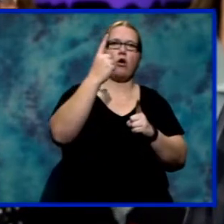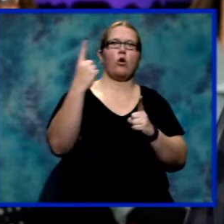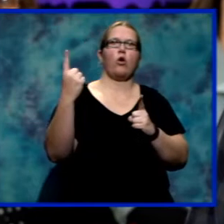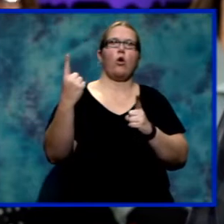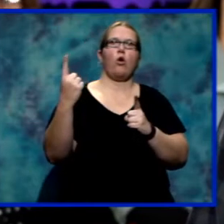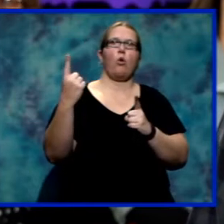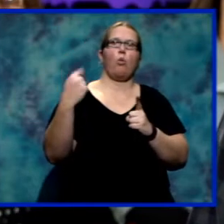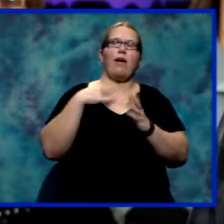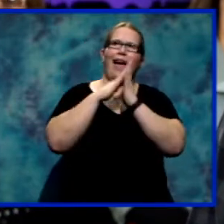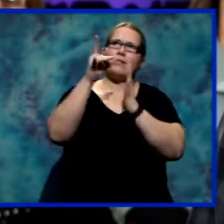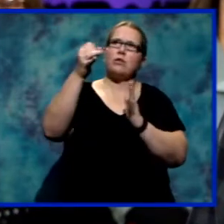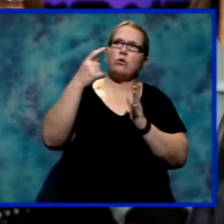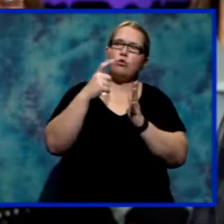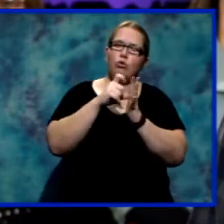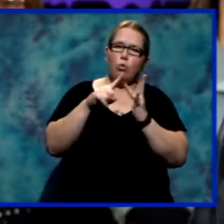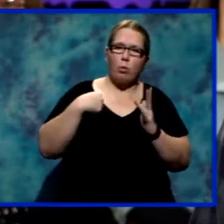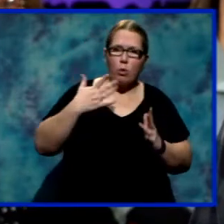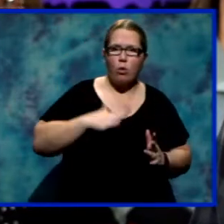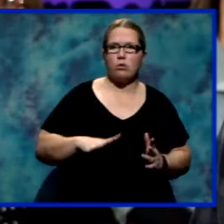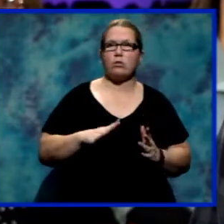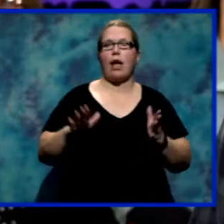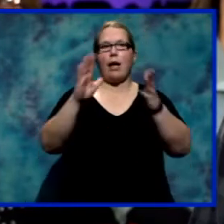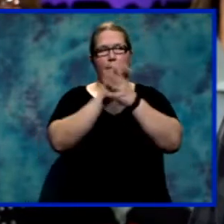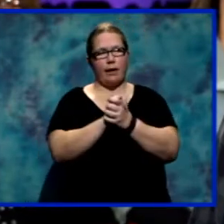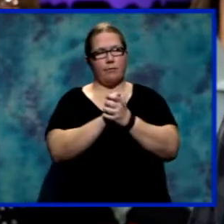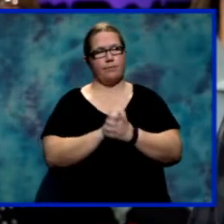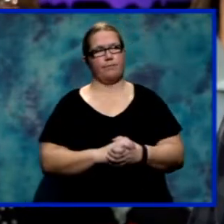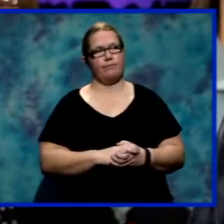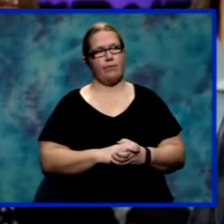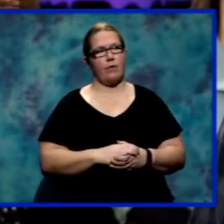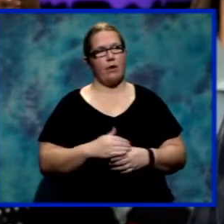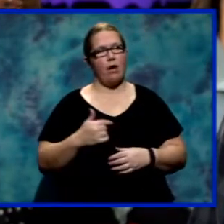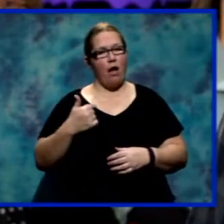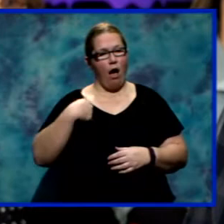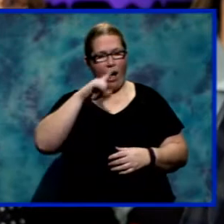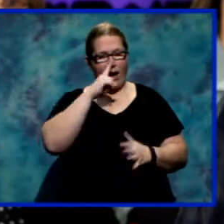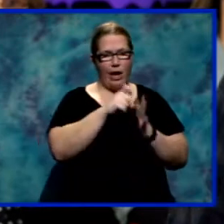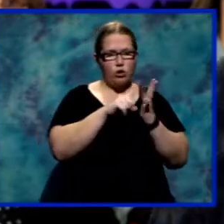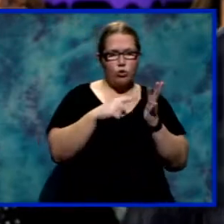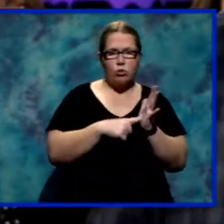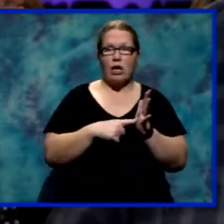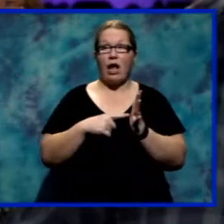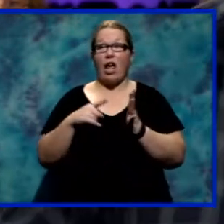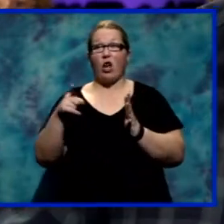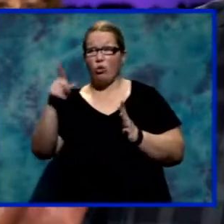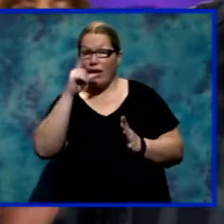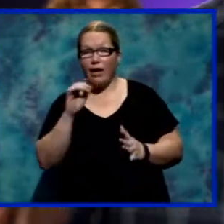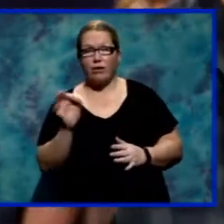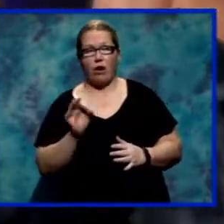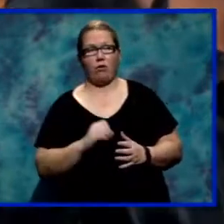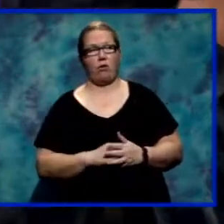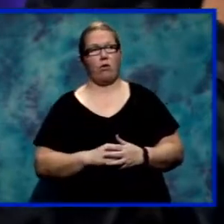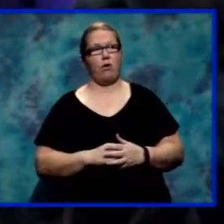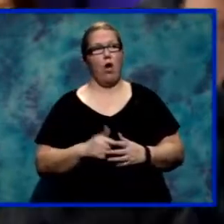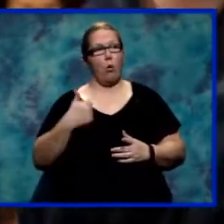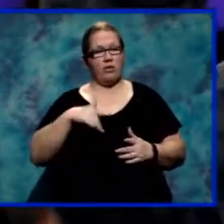to be. Amen? I can't do it, and nor can you. And I think it's time we've just got to all step